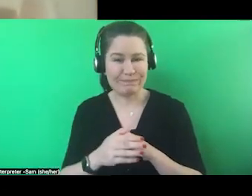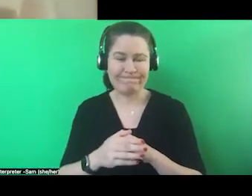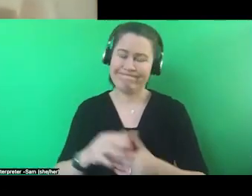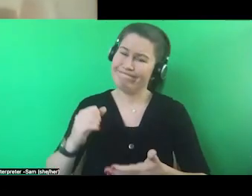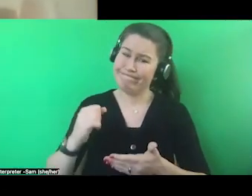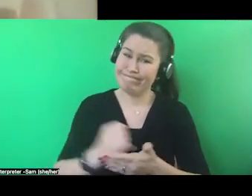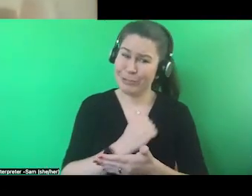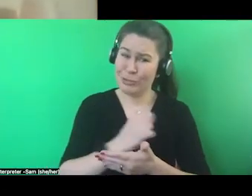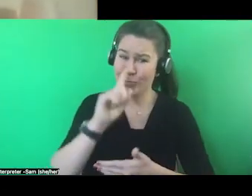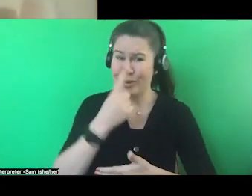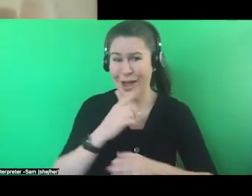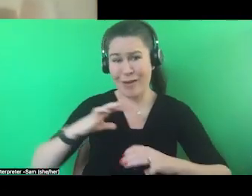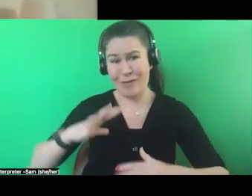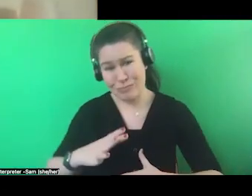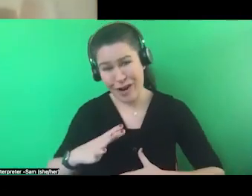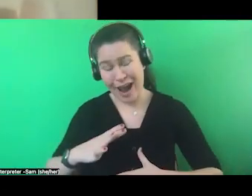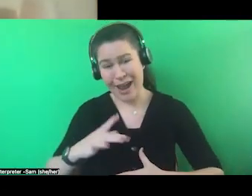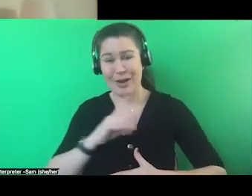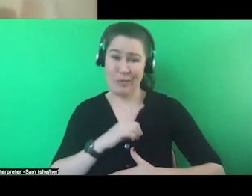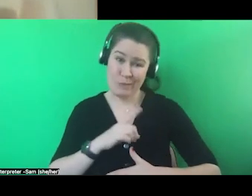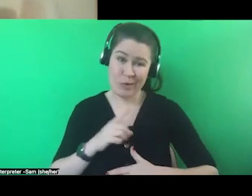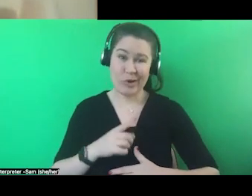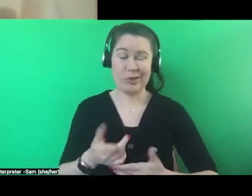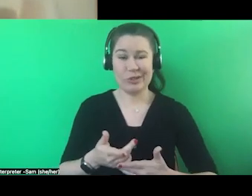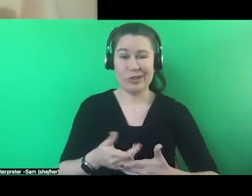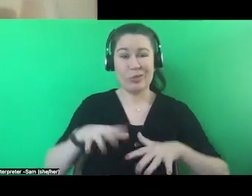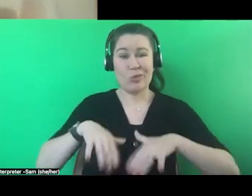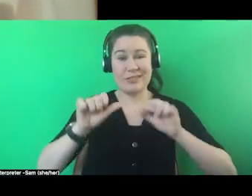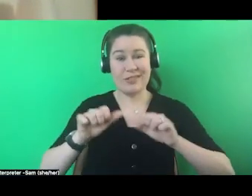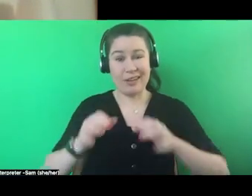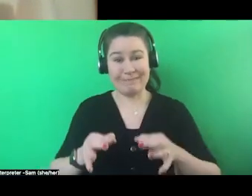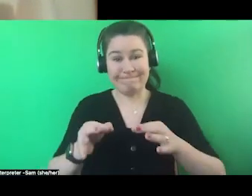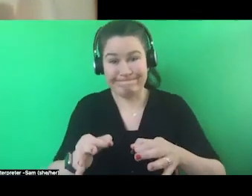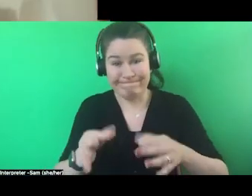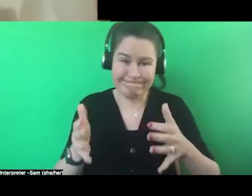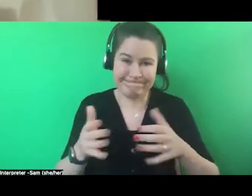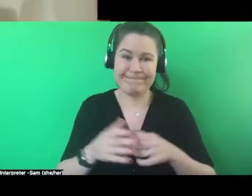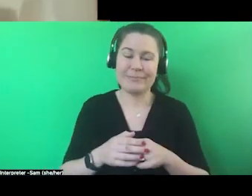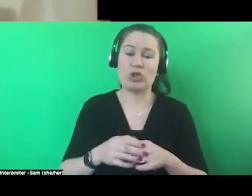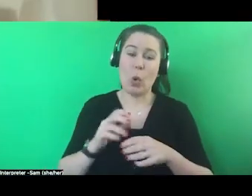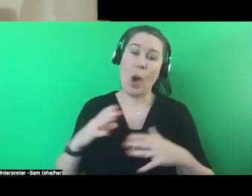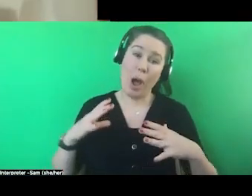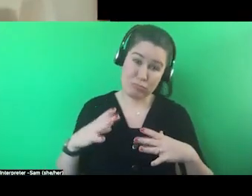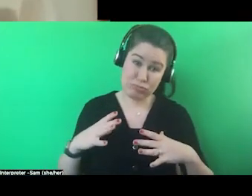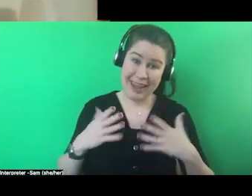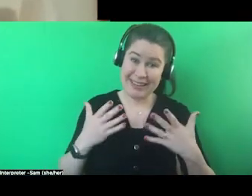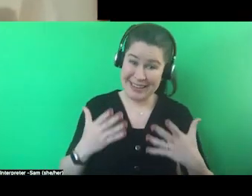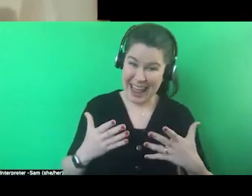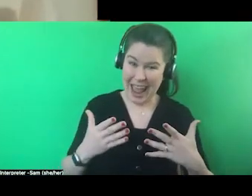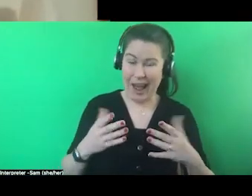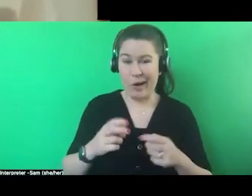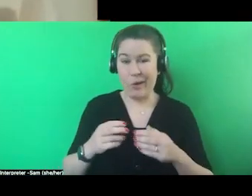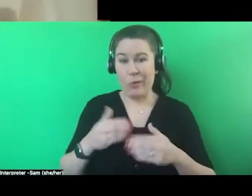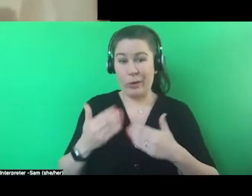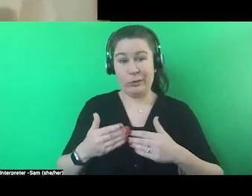a break because we started a bit late. So we jump the break that we had foreseen.